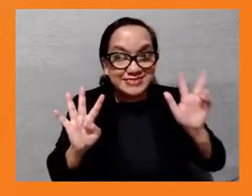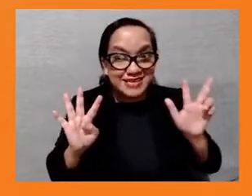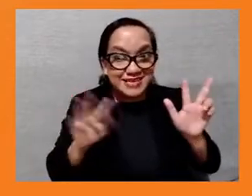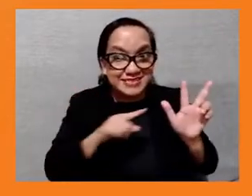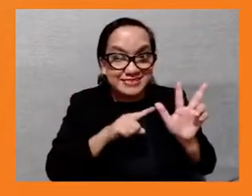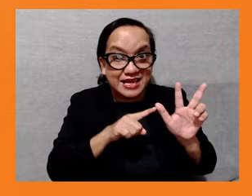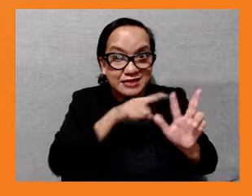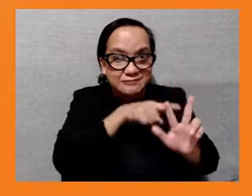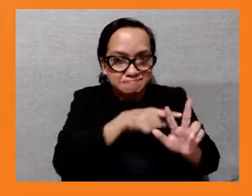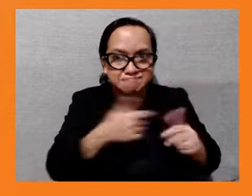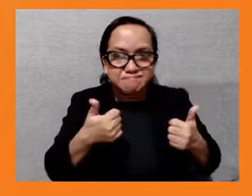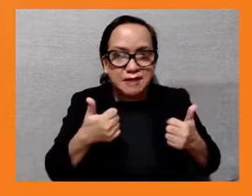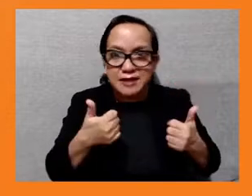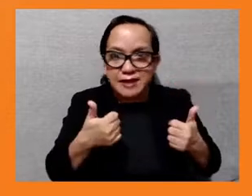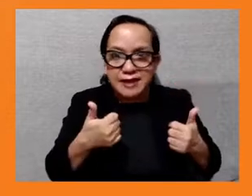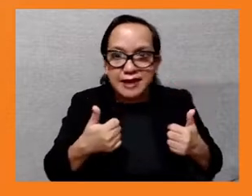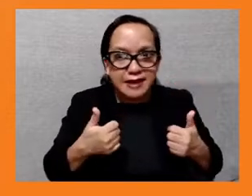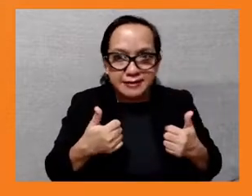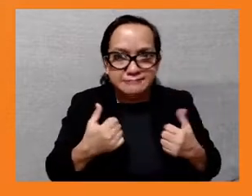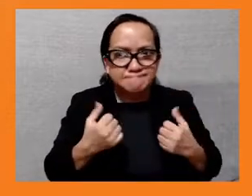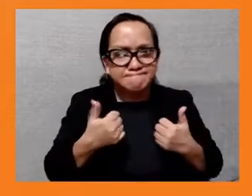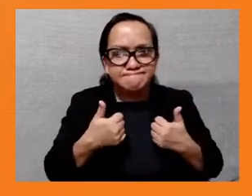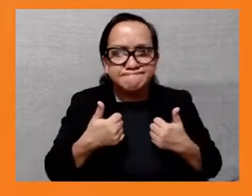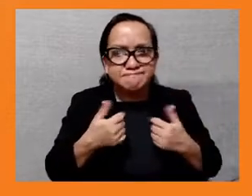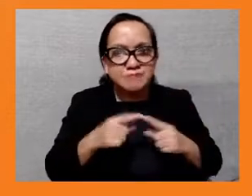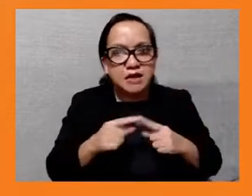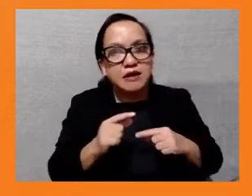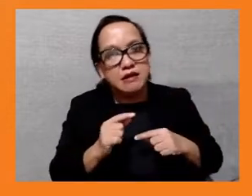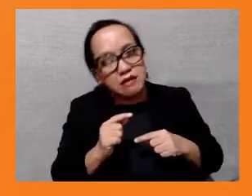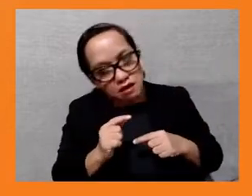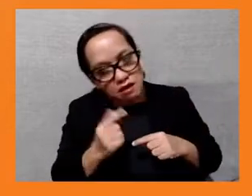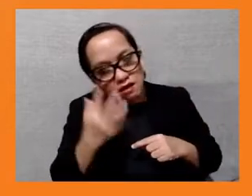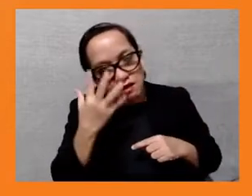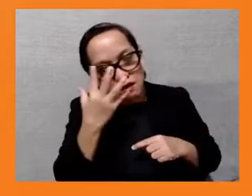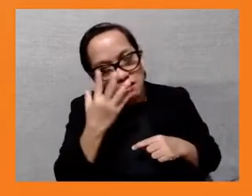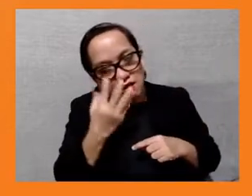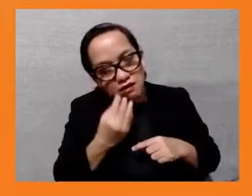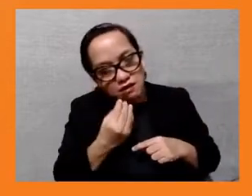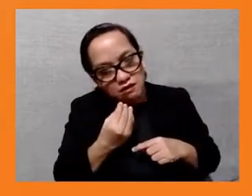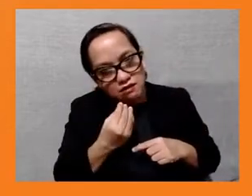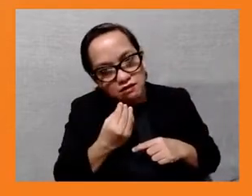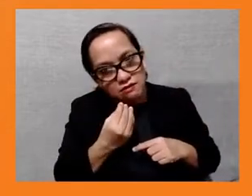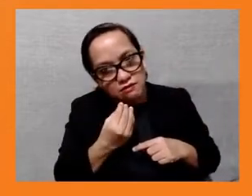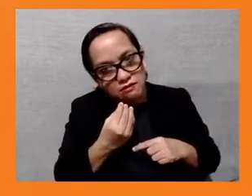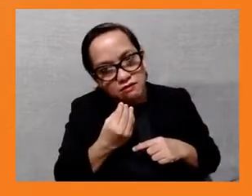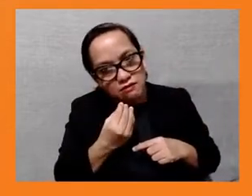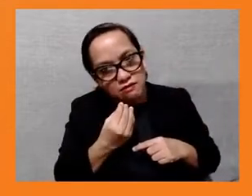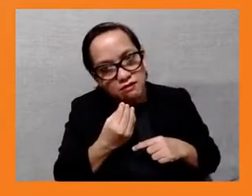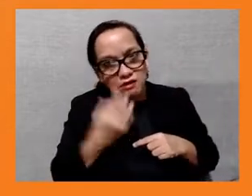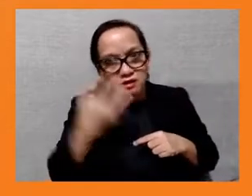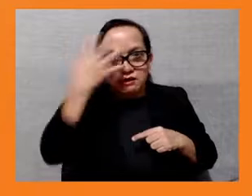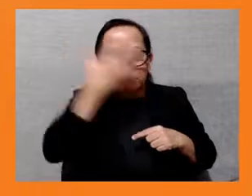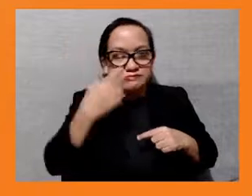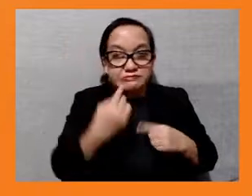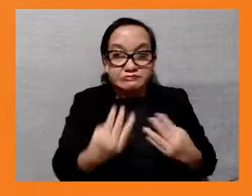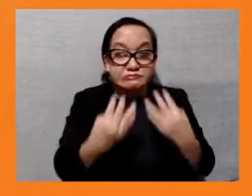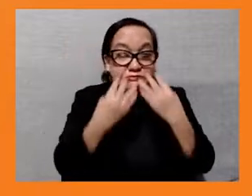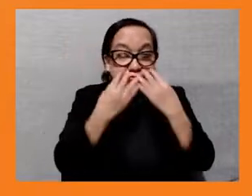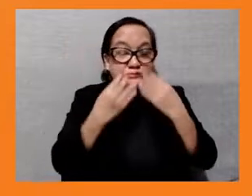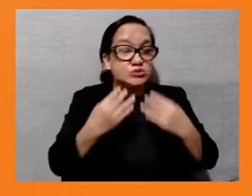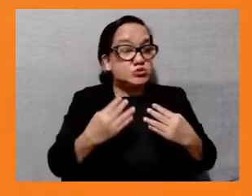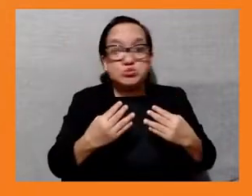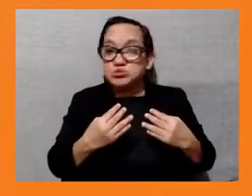is important for the ADB safeguard to recognize it. And there is no participation of local consultation forum. And there is no